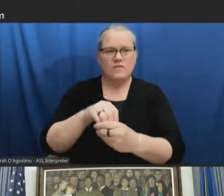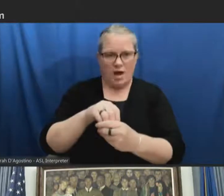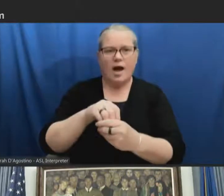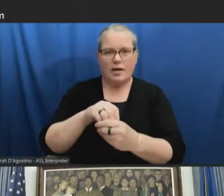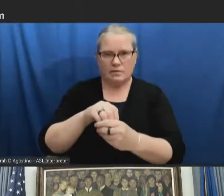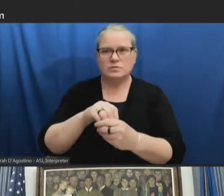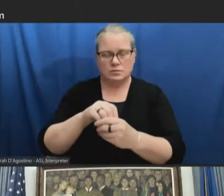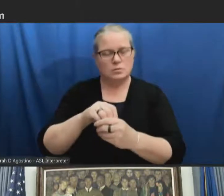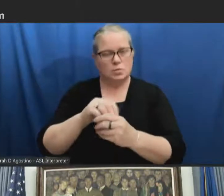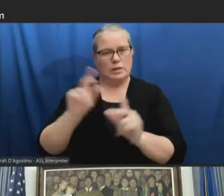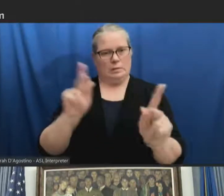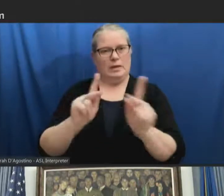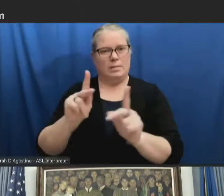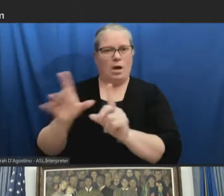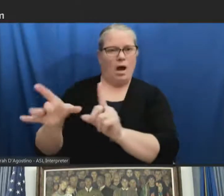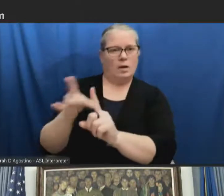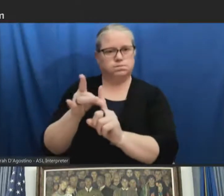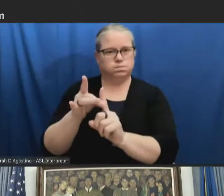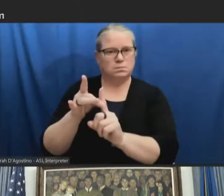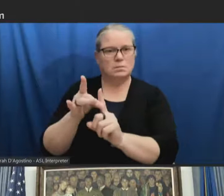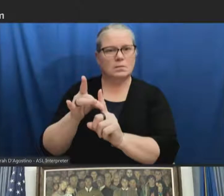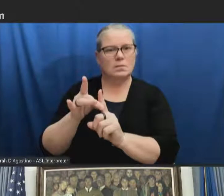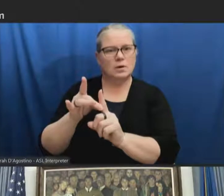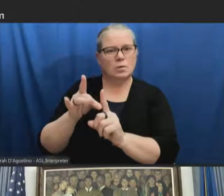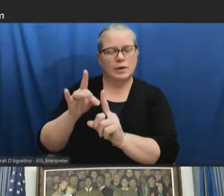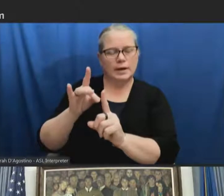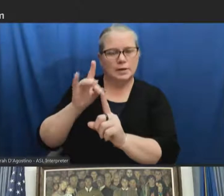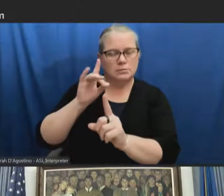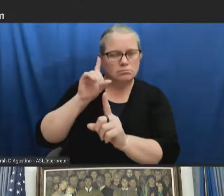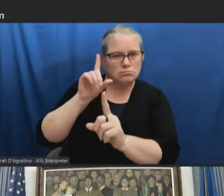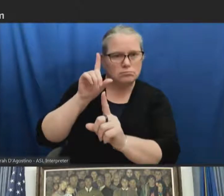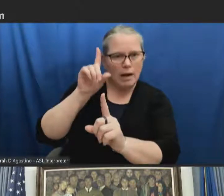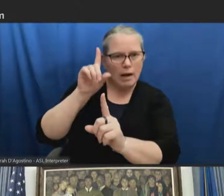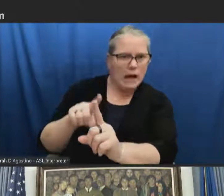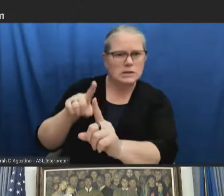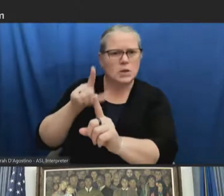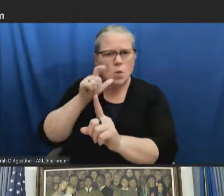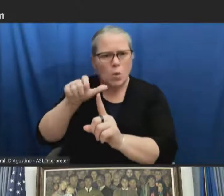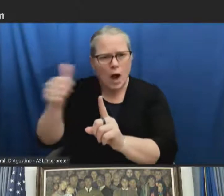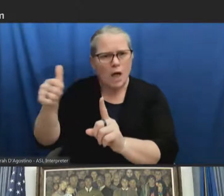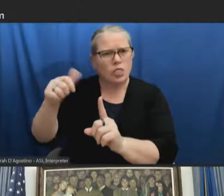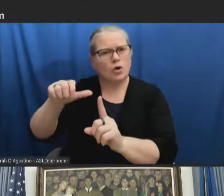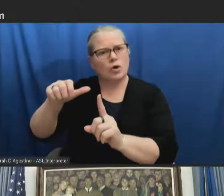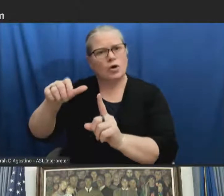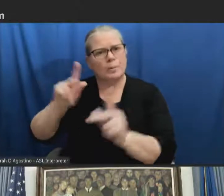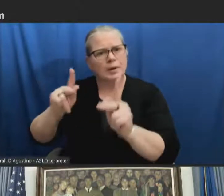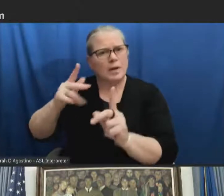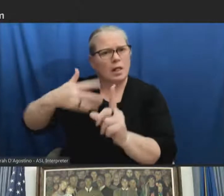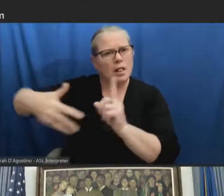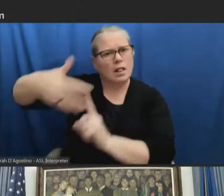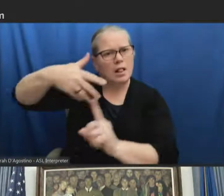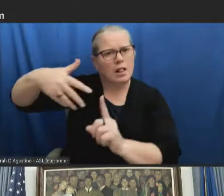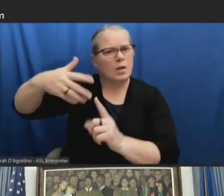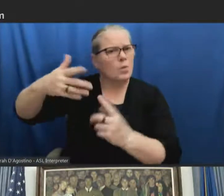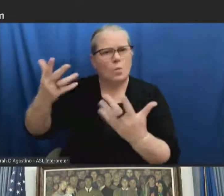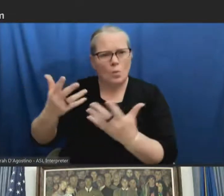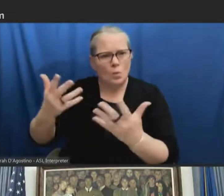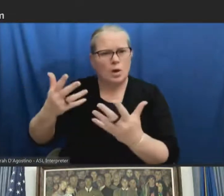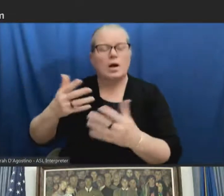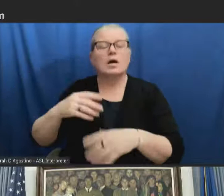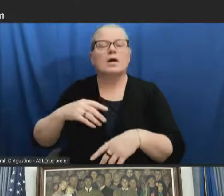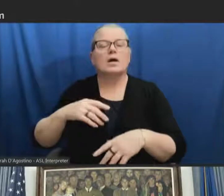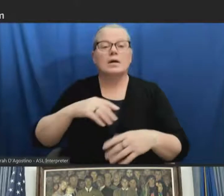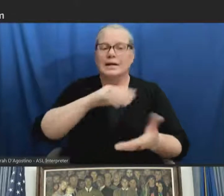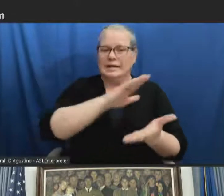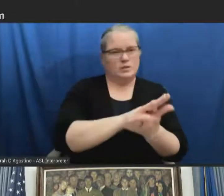in schools. And so particularly through this Omicron wave, because there were so many cases, we started implementing